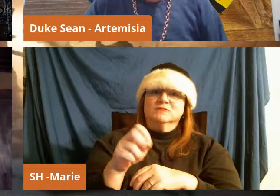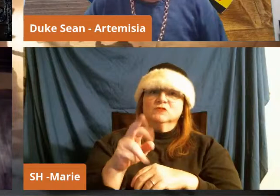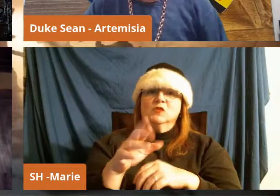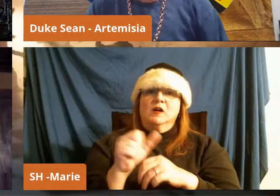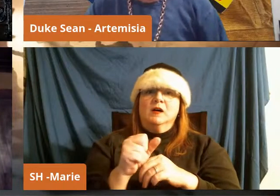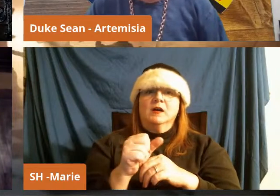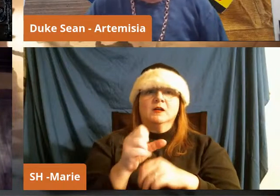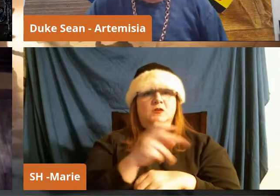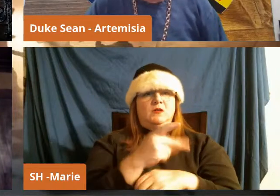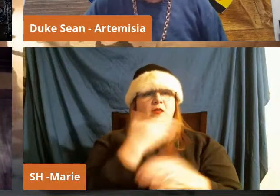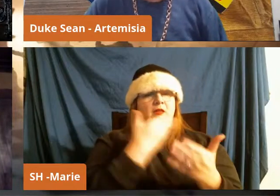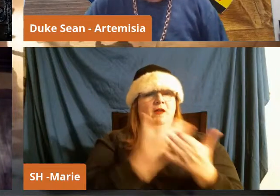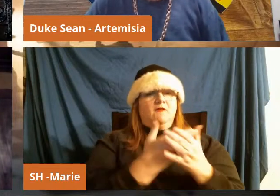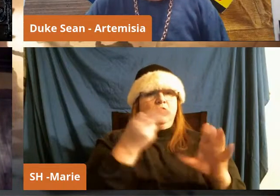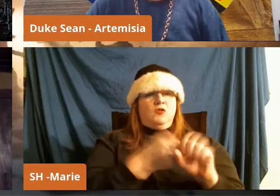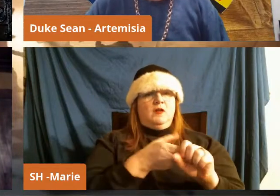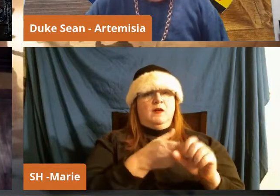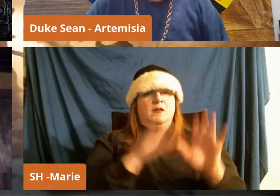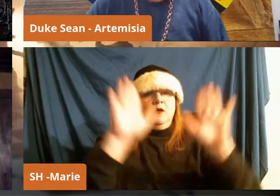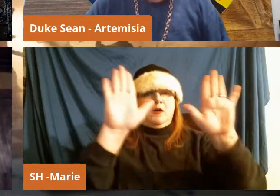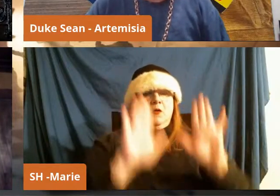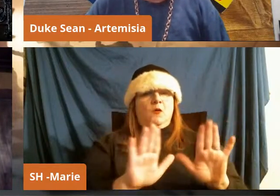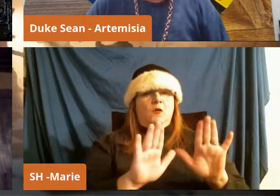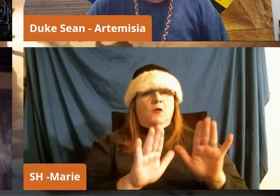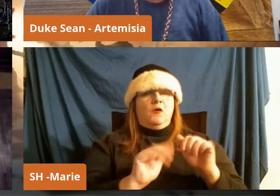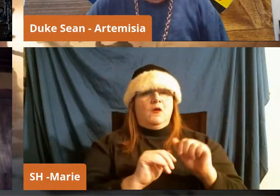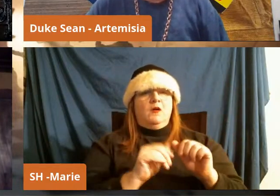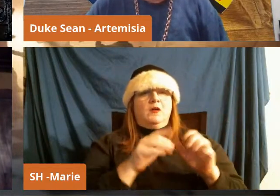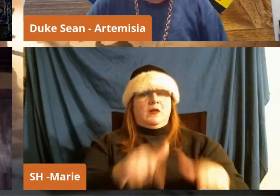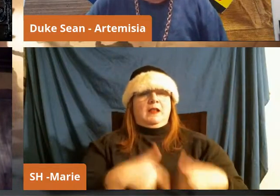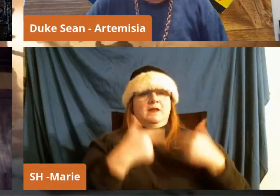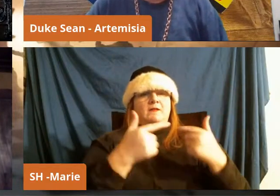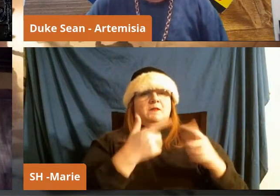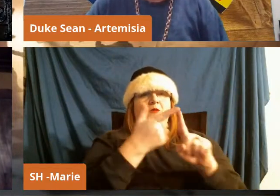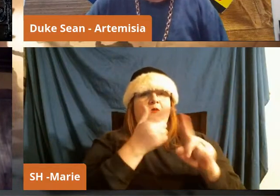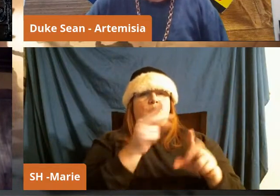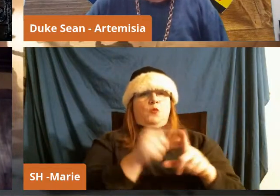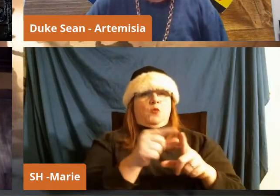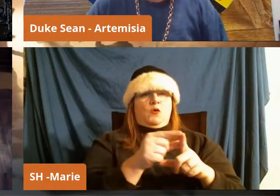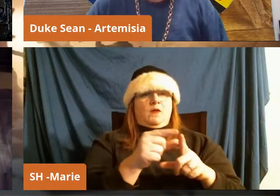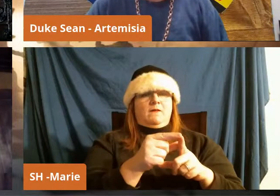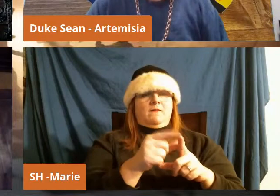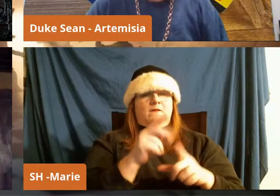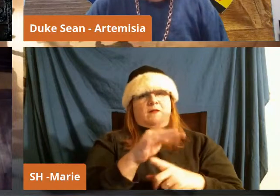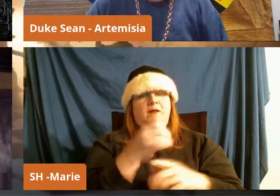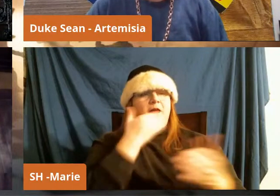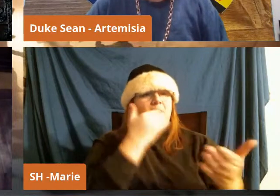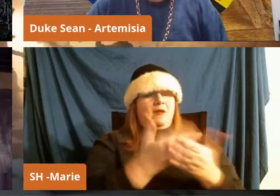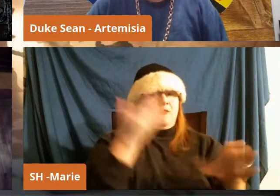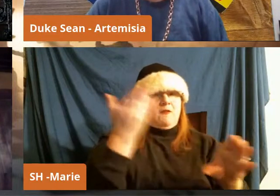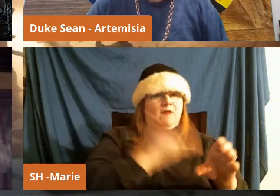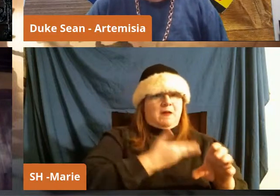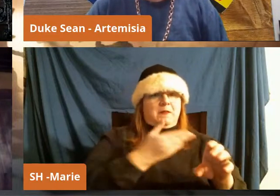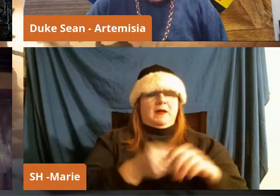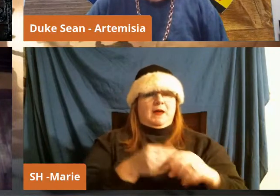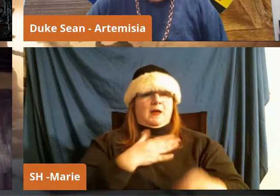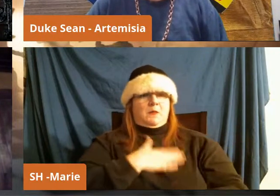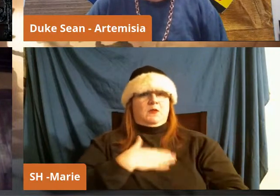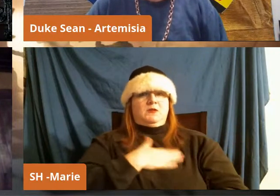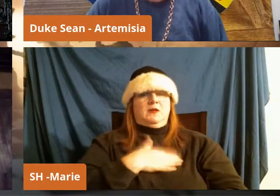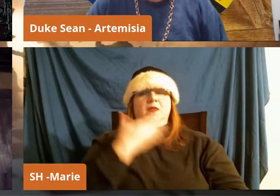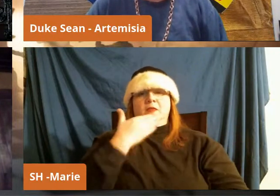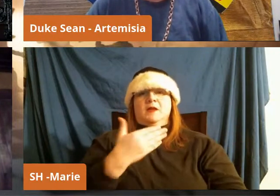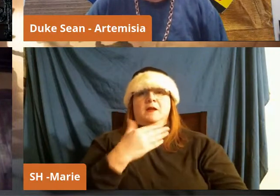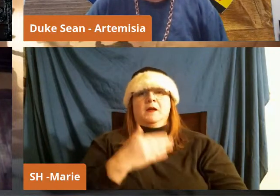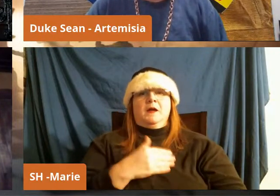Sir Robert, thank you for joining us. This has been a blast. You have definitely lived up to your word fame, sir. Well, thank you for inviting me. I appreciate it. Yeah, thanks for